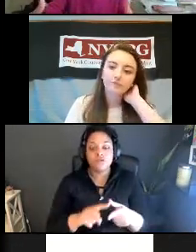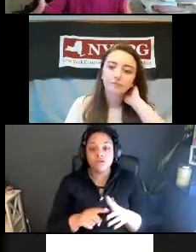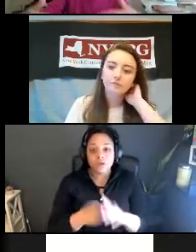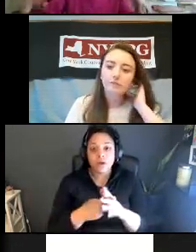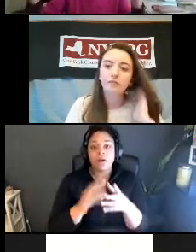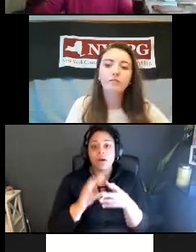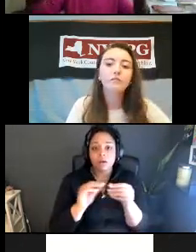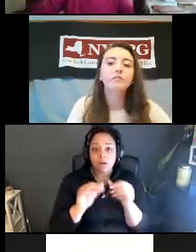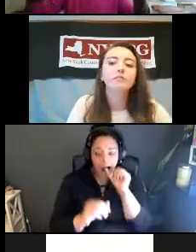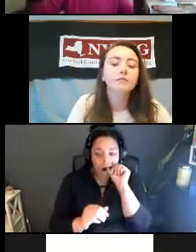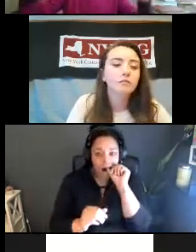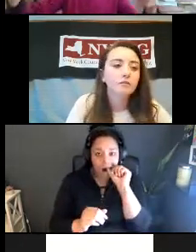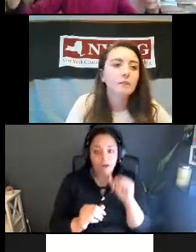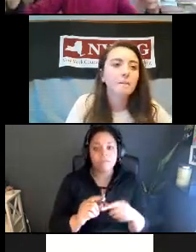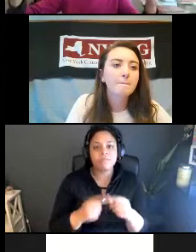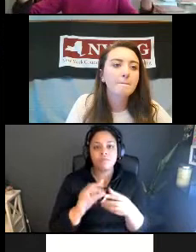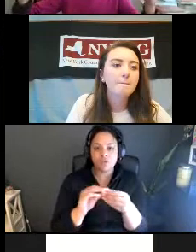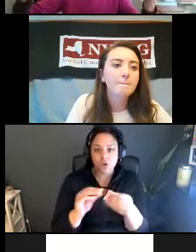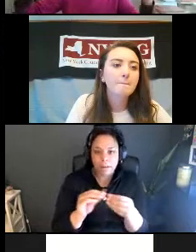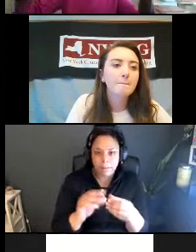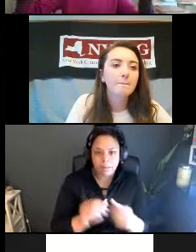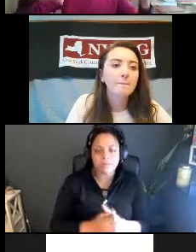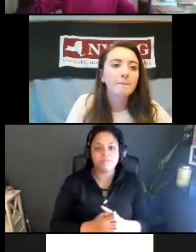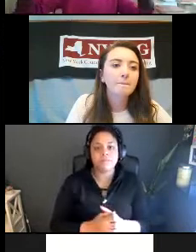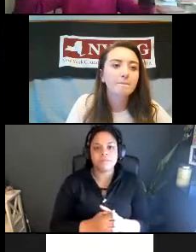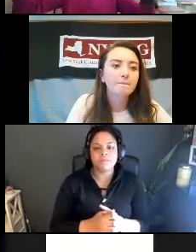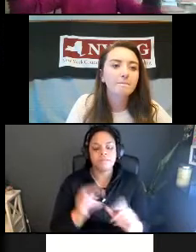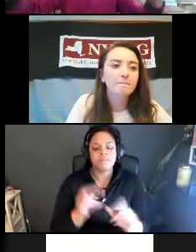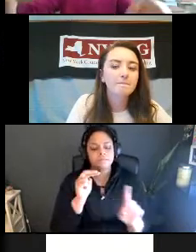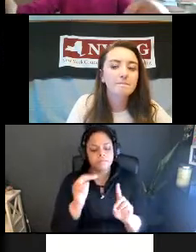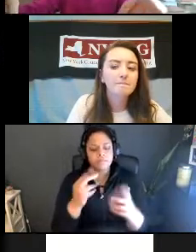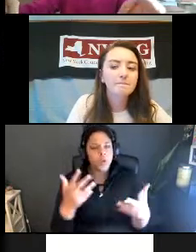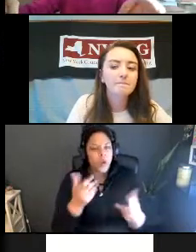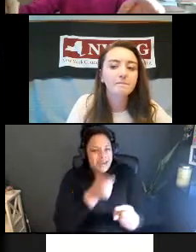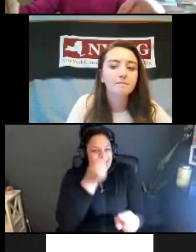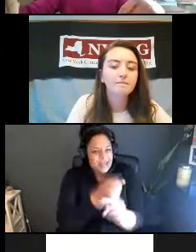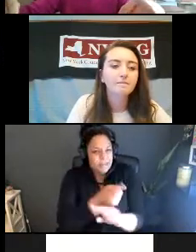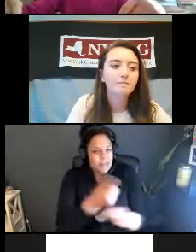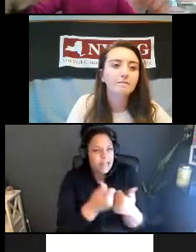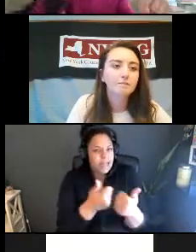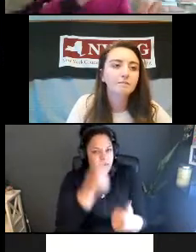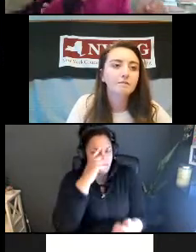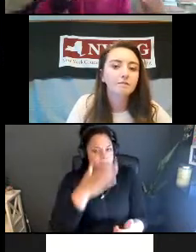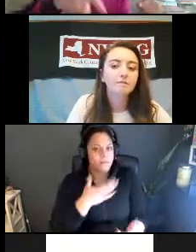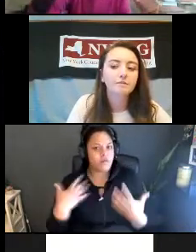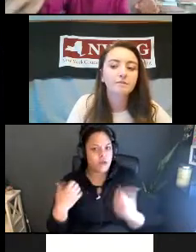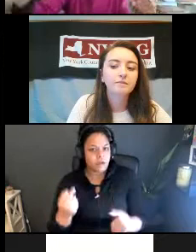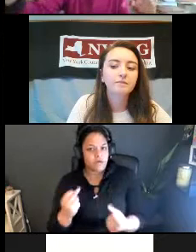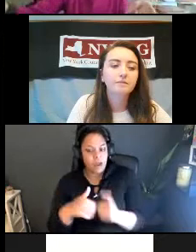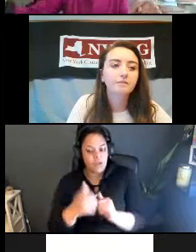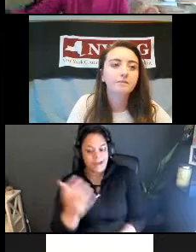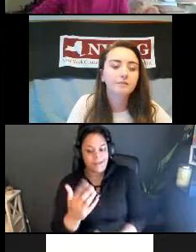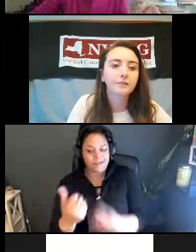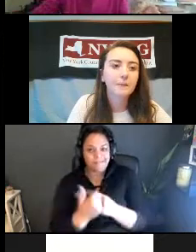about it, what we do is talk about what's the impact of gambling on my recovery, and that's different